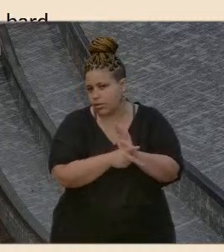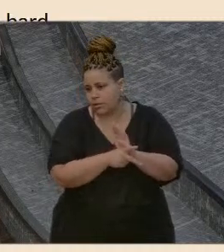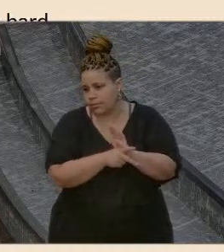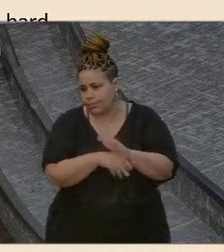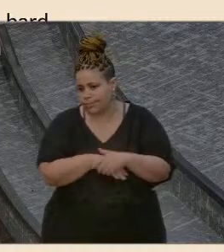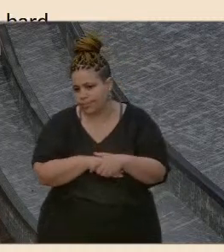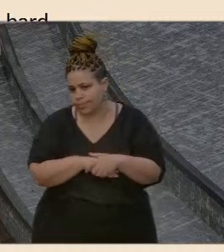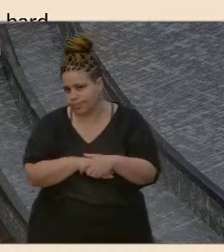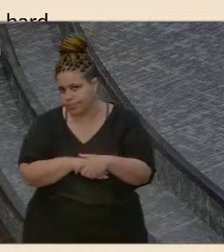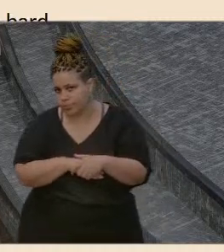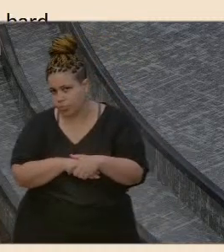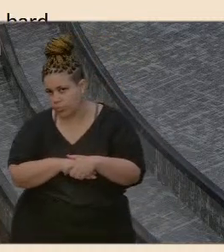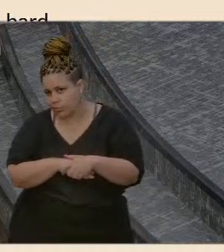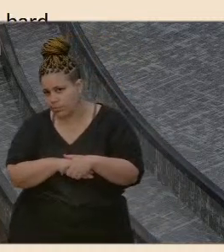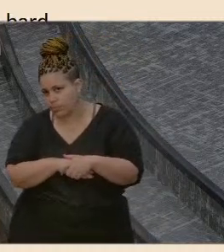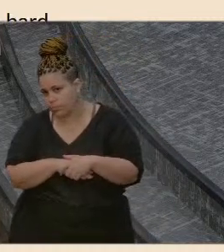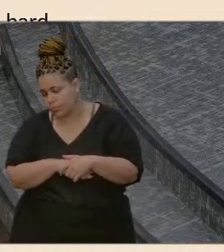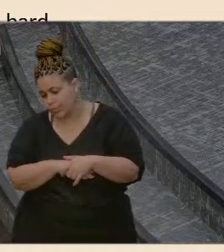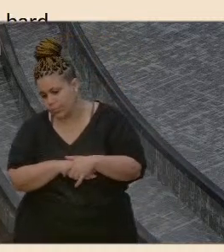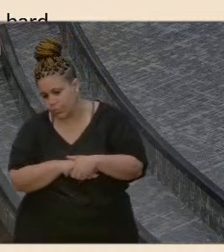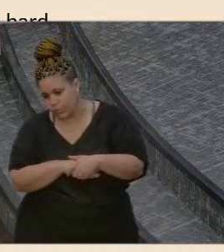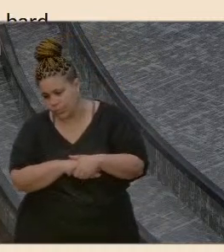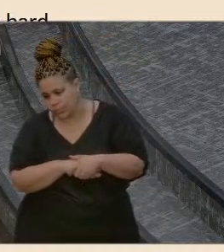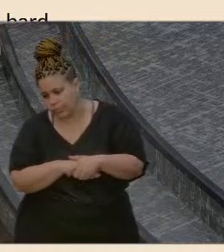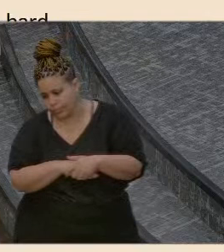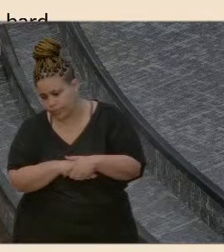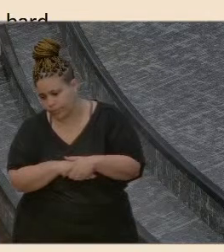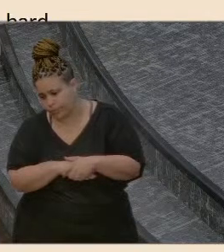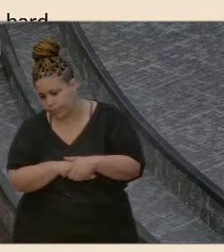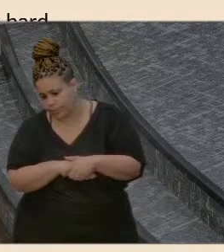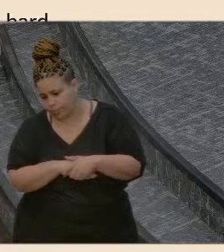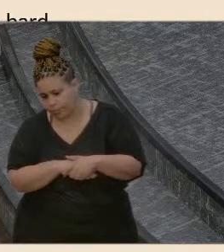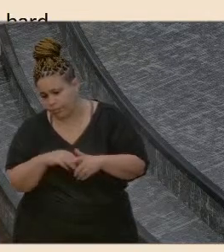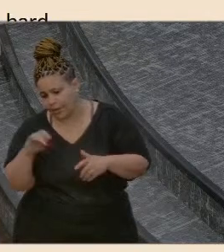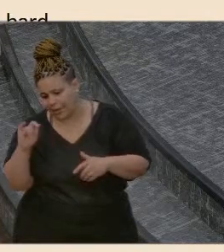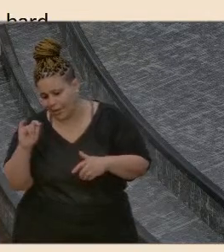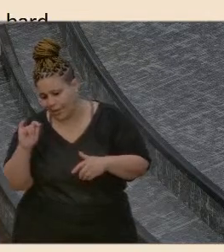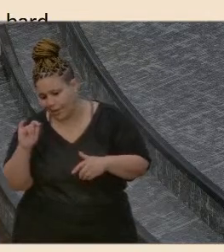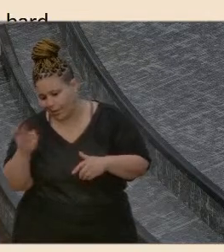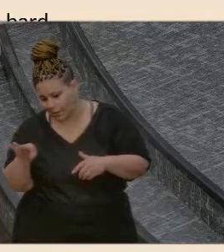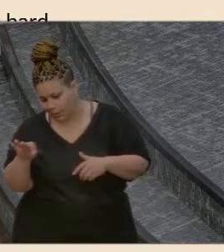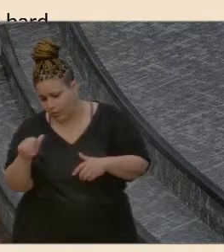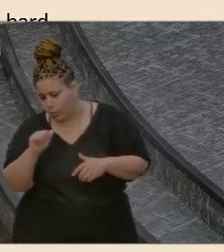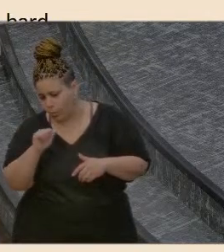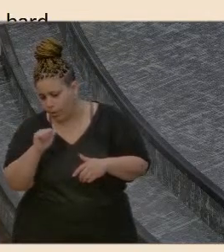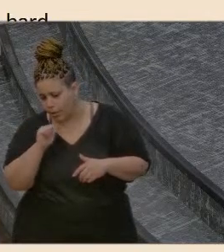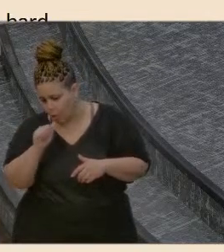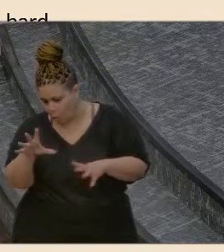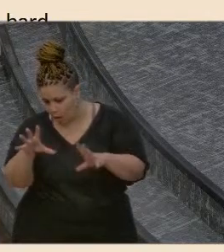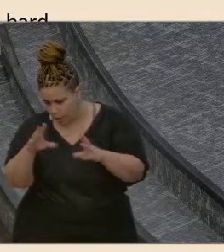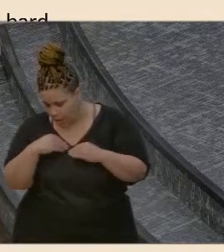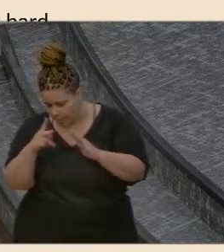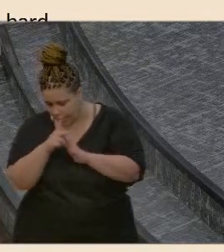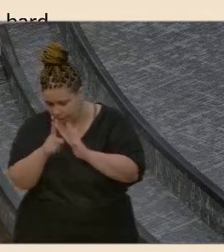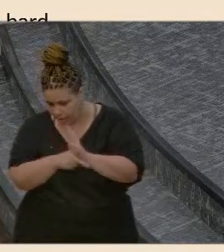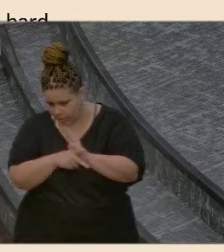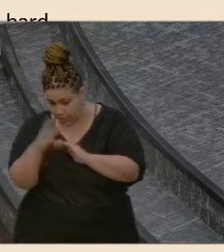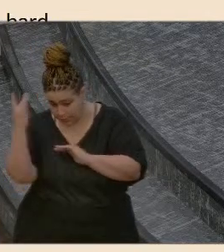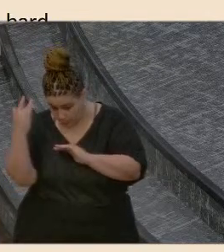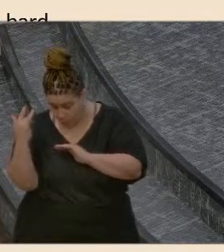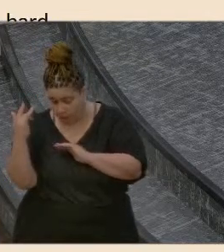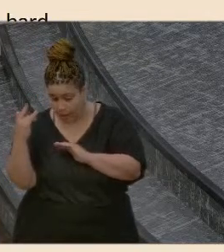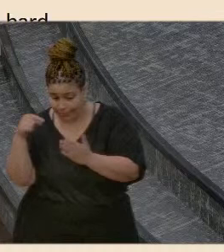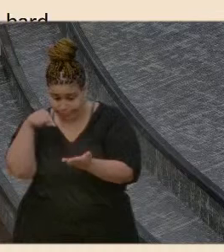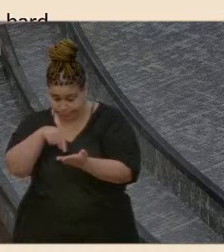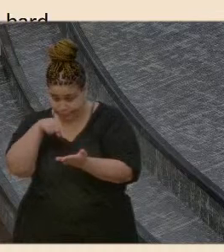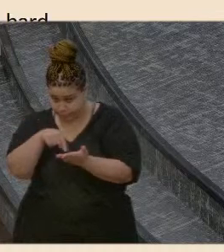we did not adopt a policy for this, because it's a law, even if